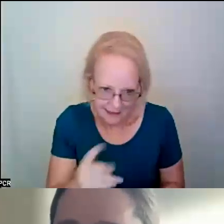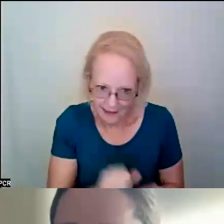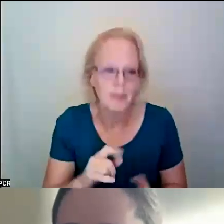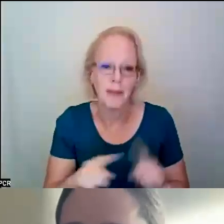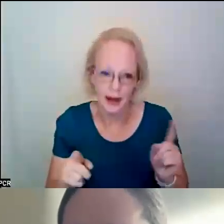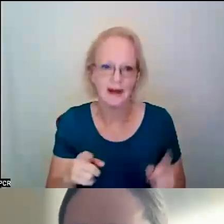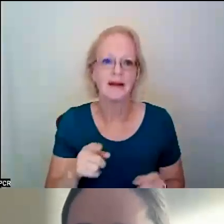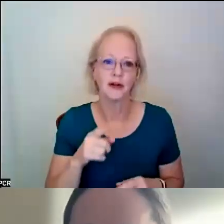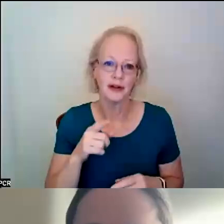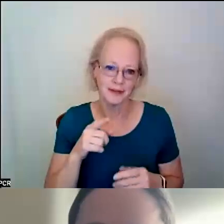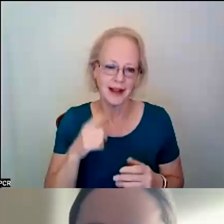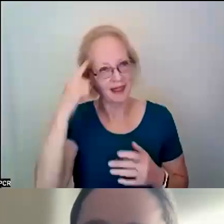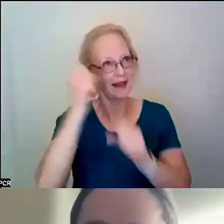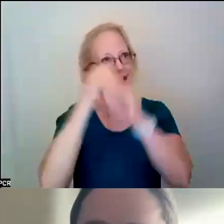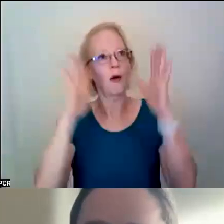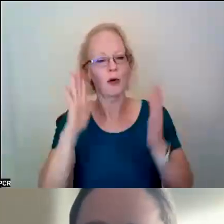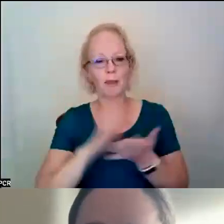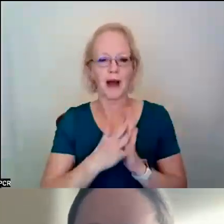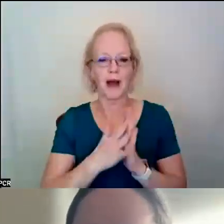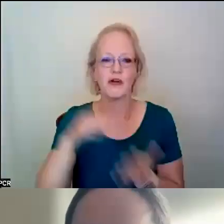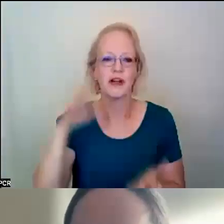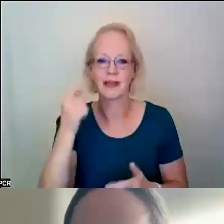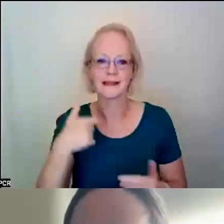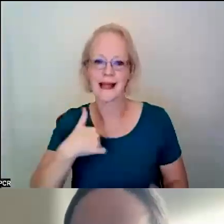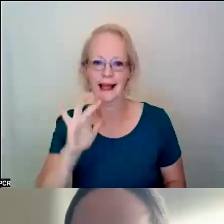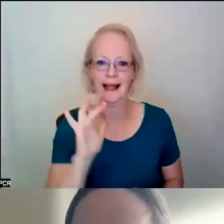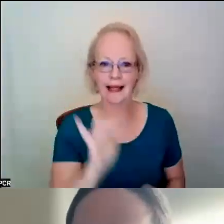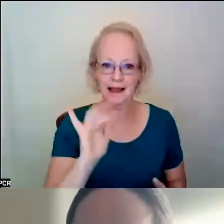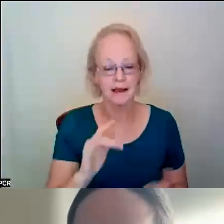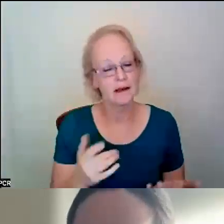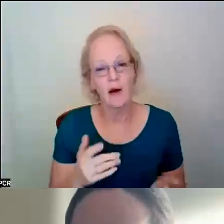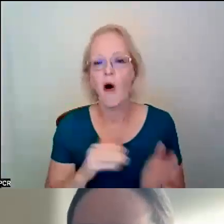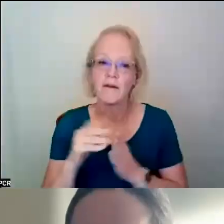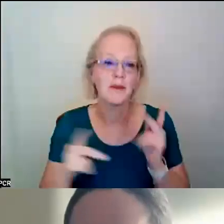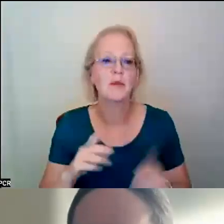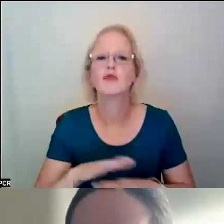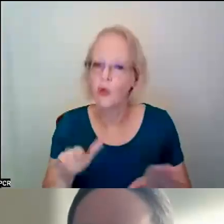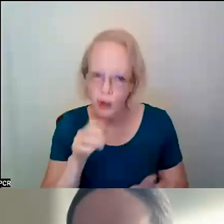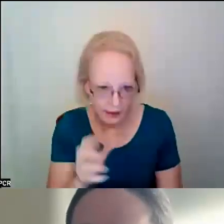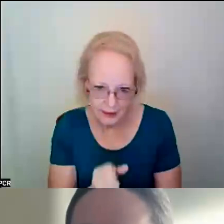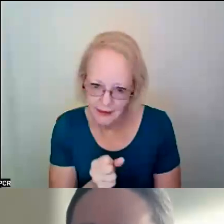often, people actually aren't getting the kind of advice they need.